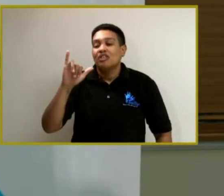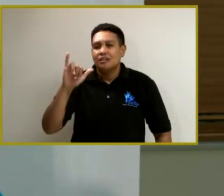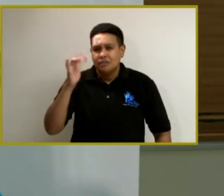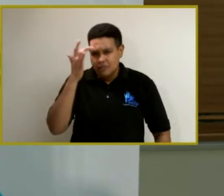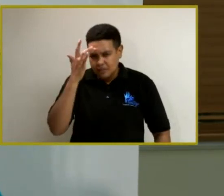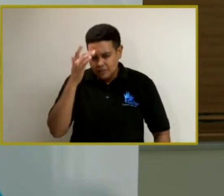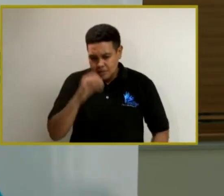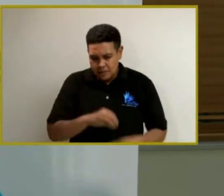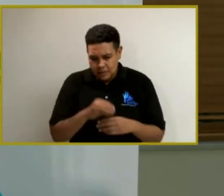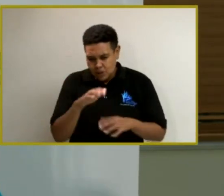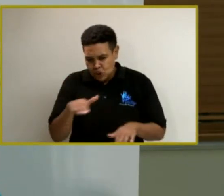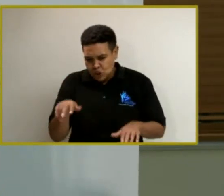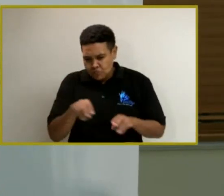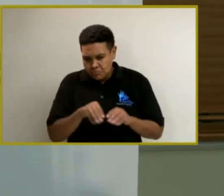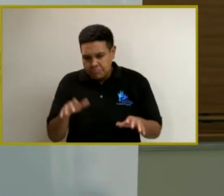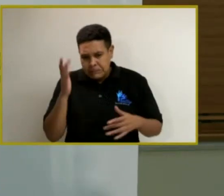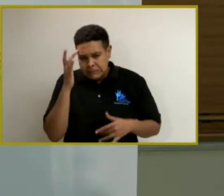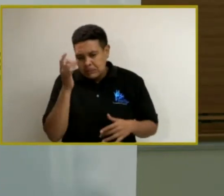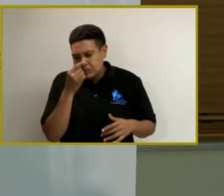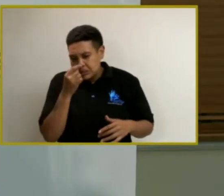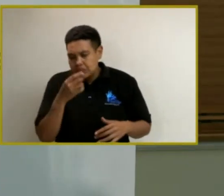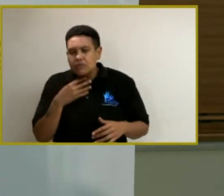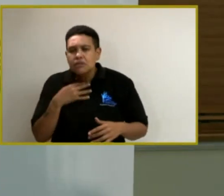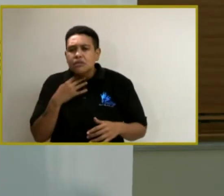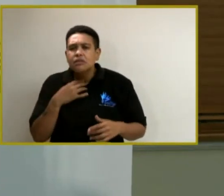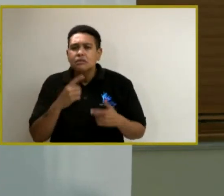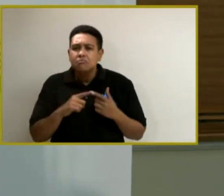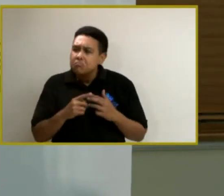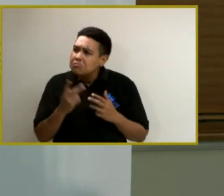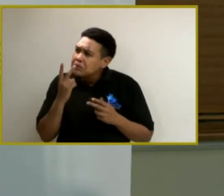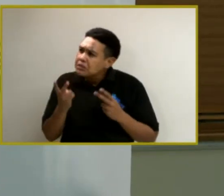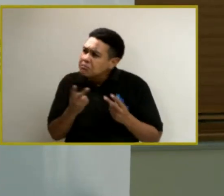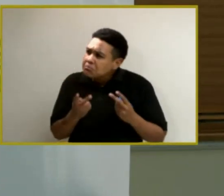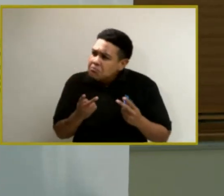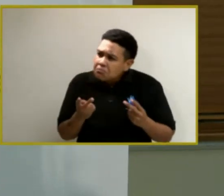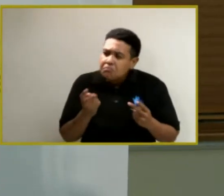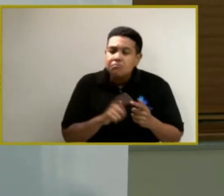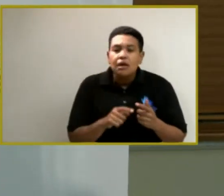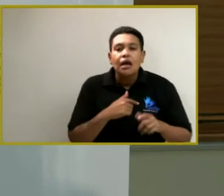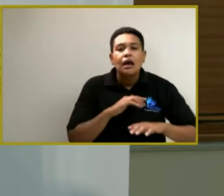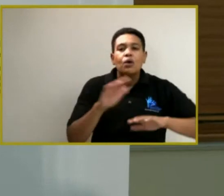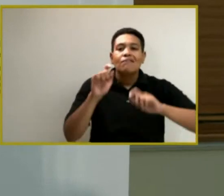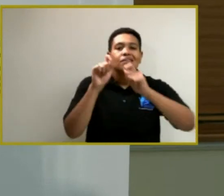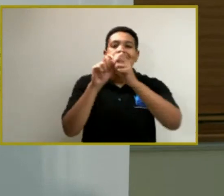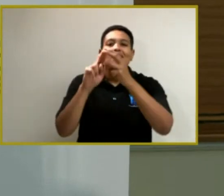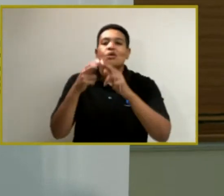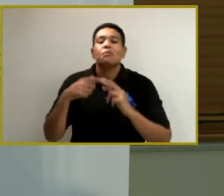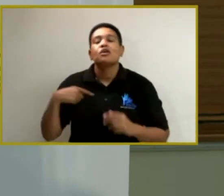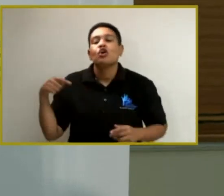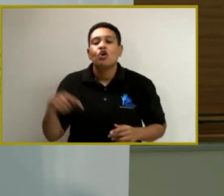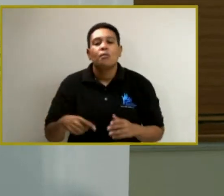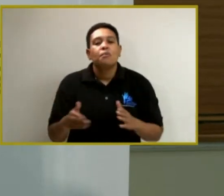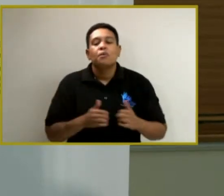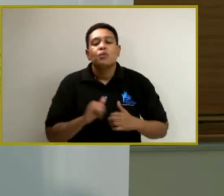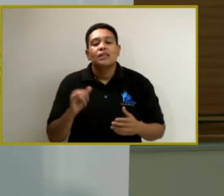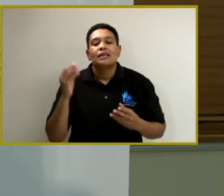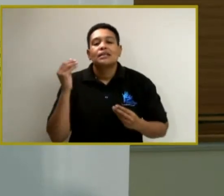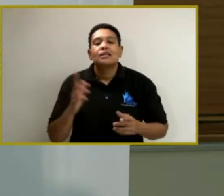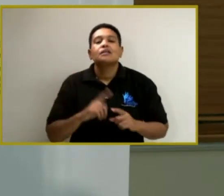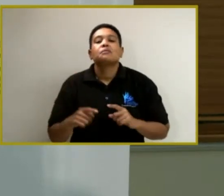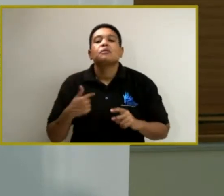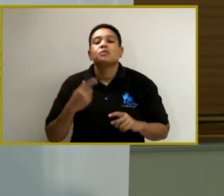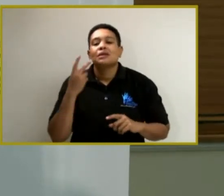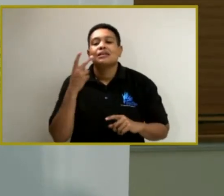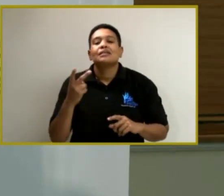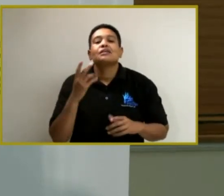children. I don't have the exact numbers. I didn't come prepared with that data, but we have been seeing